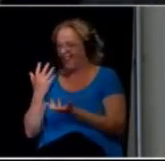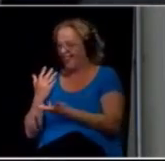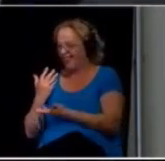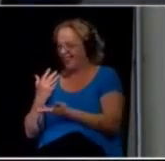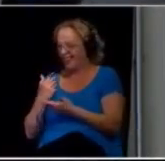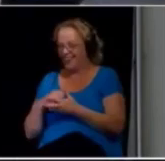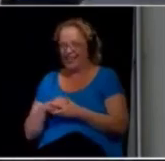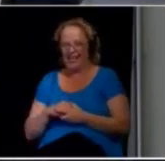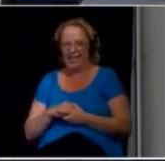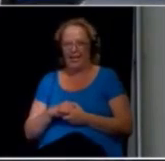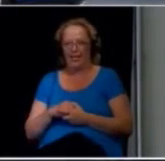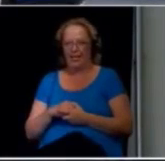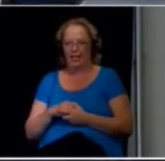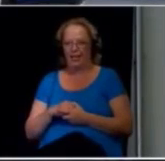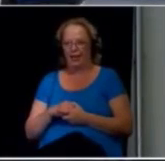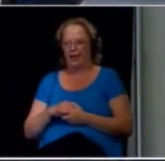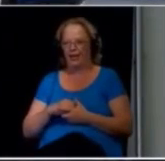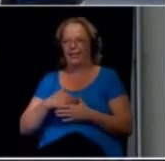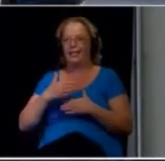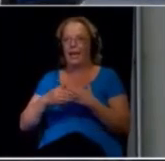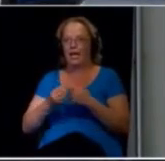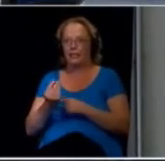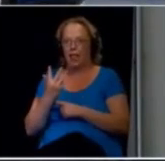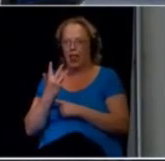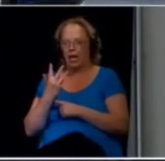Let's move to the next slide.